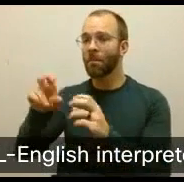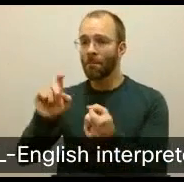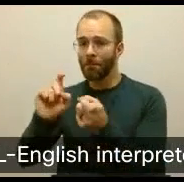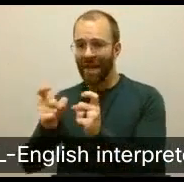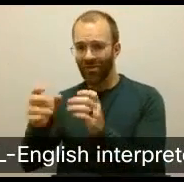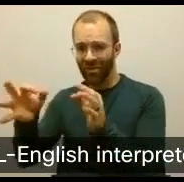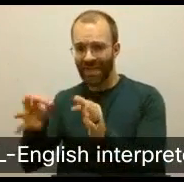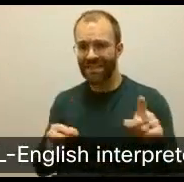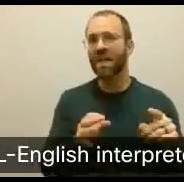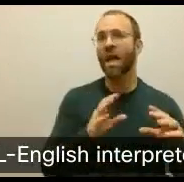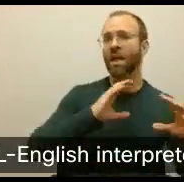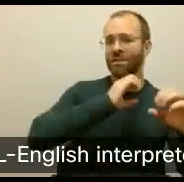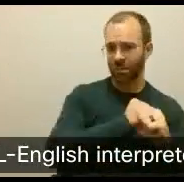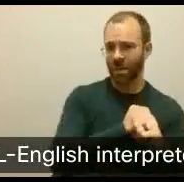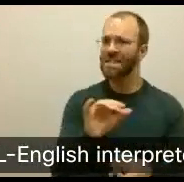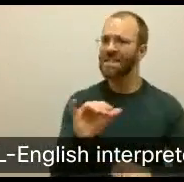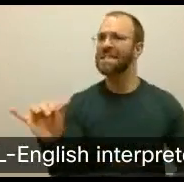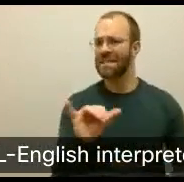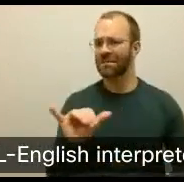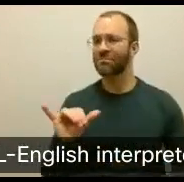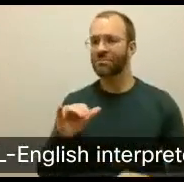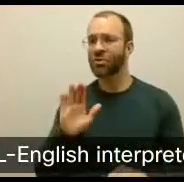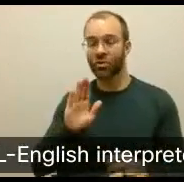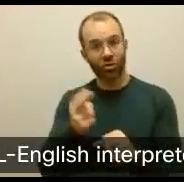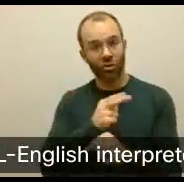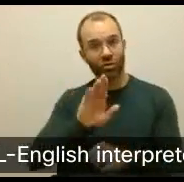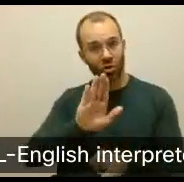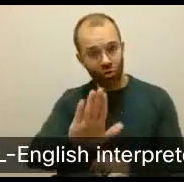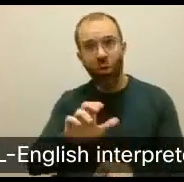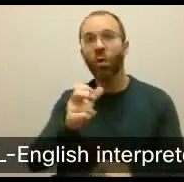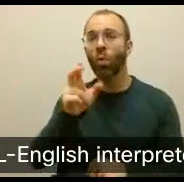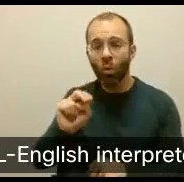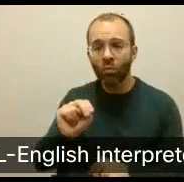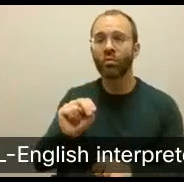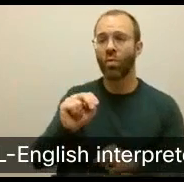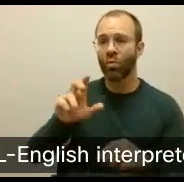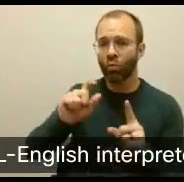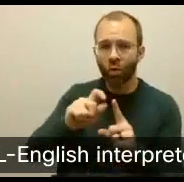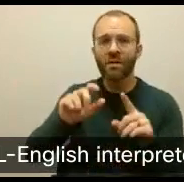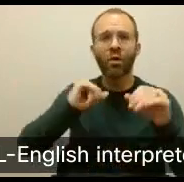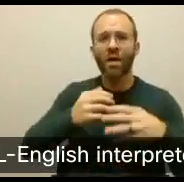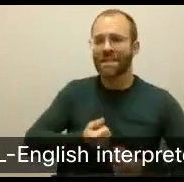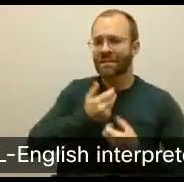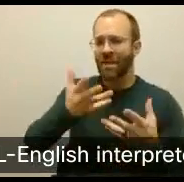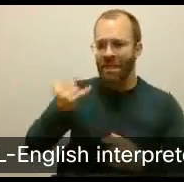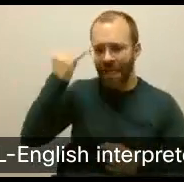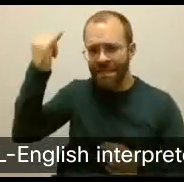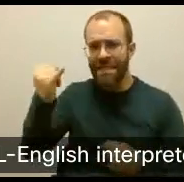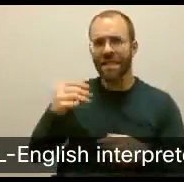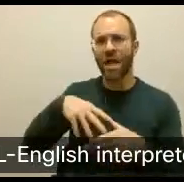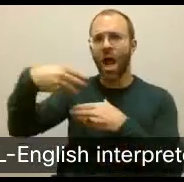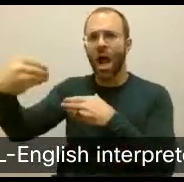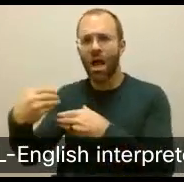cases in the sense that we use our own words to express someone else's ideas, express external information, but they're